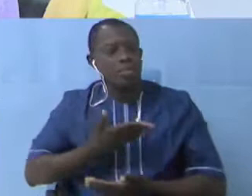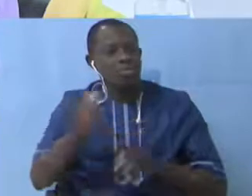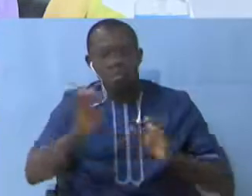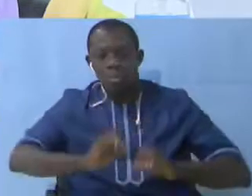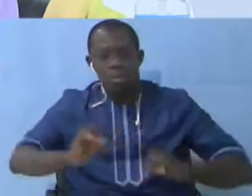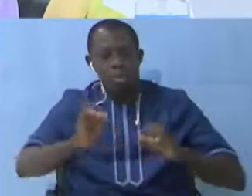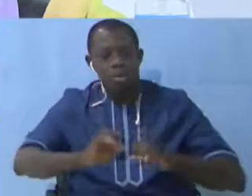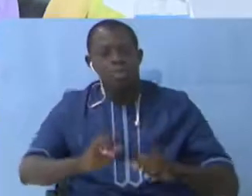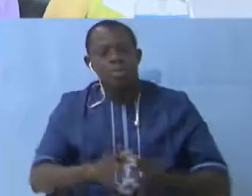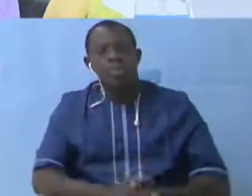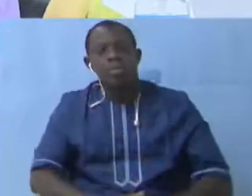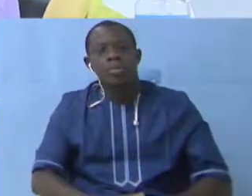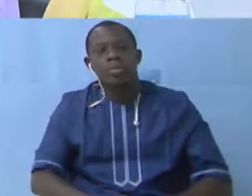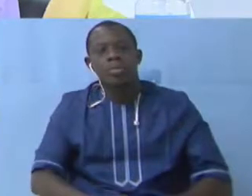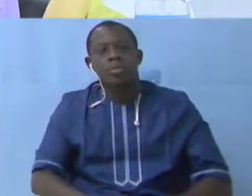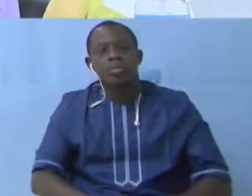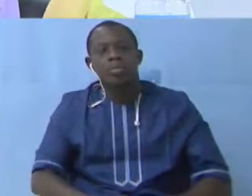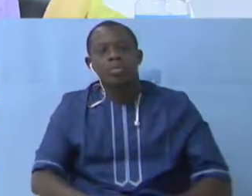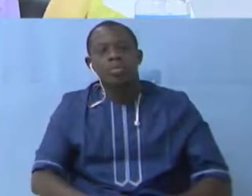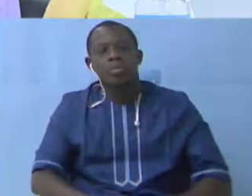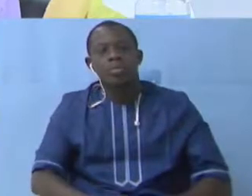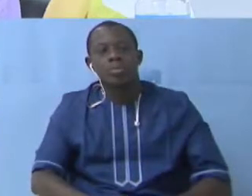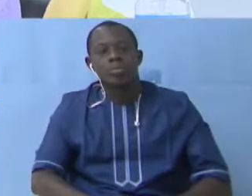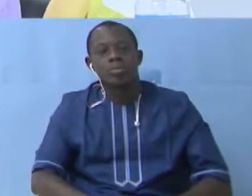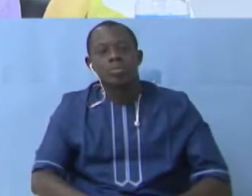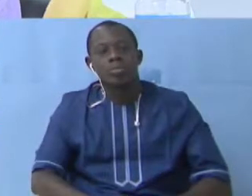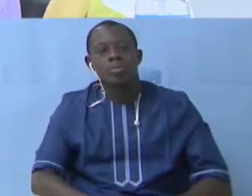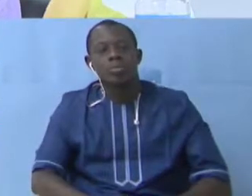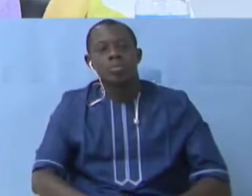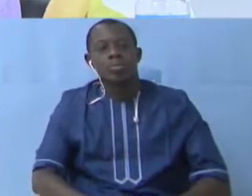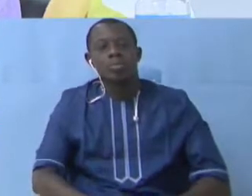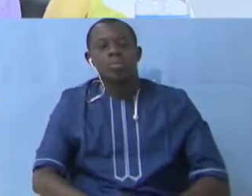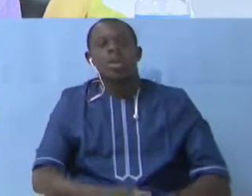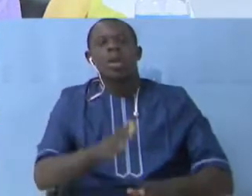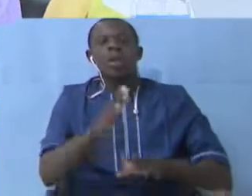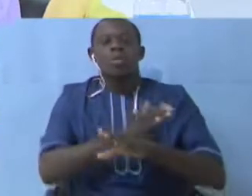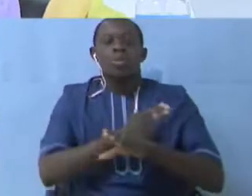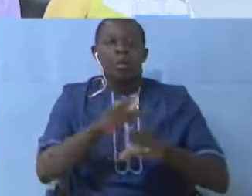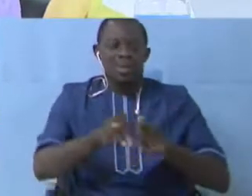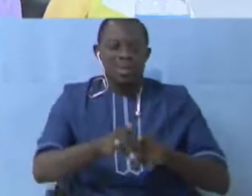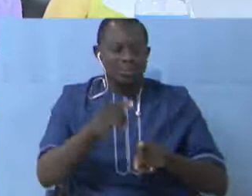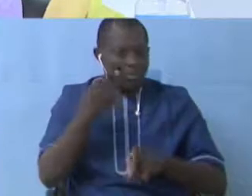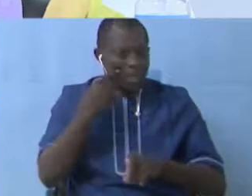okay. It was the same day that the ECOWAS delegation was coming. Well,